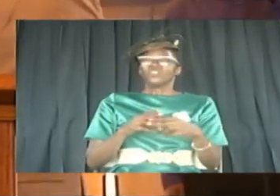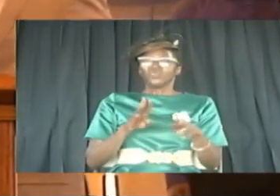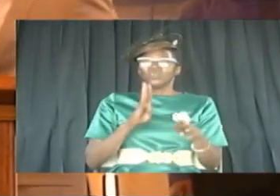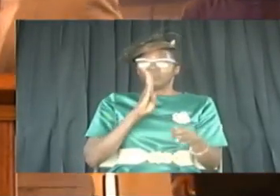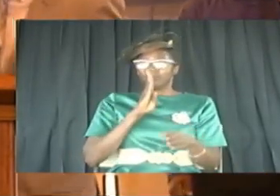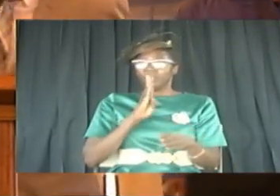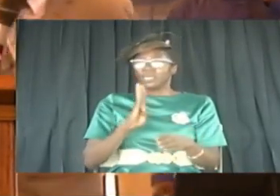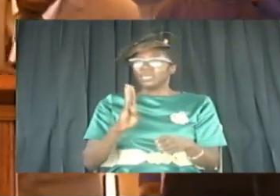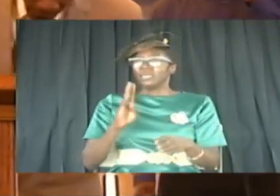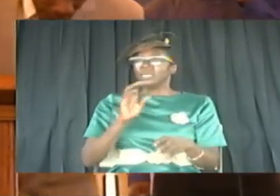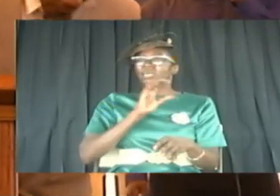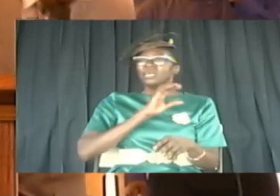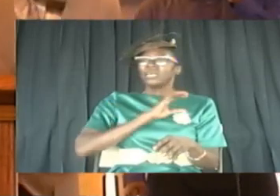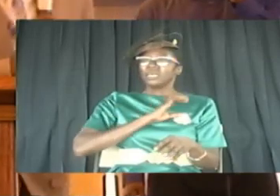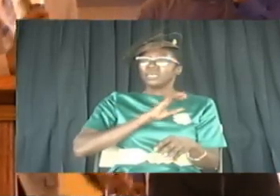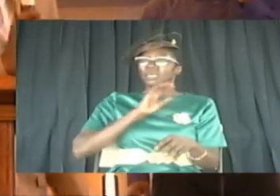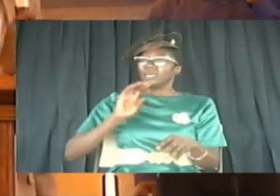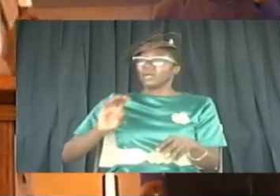name.